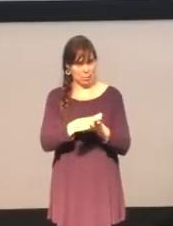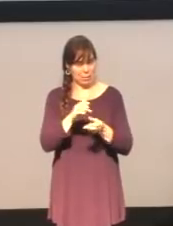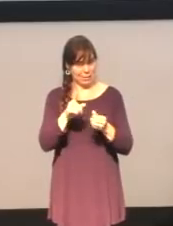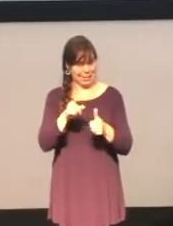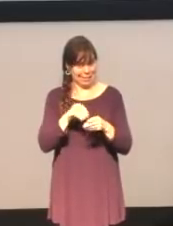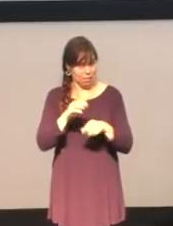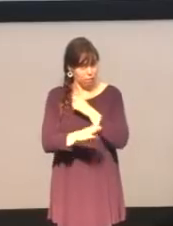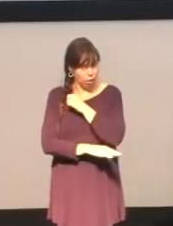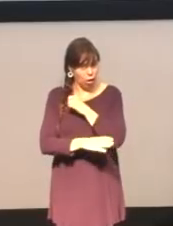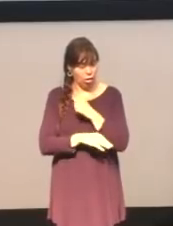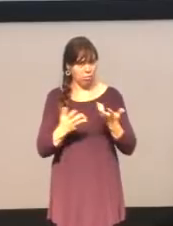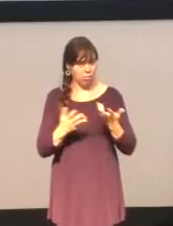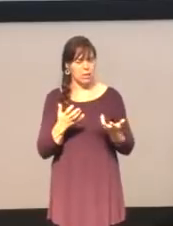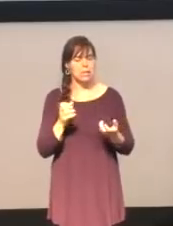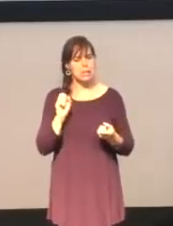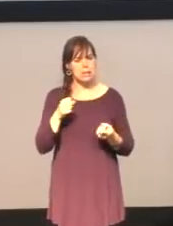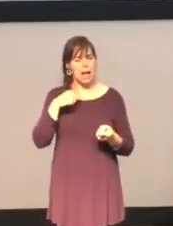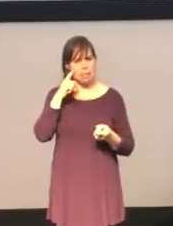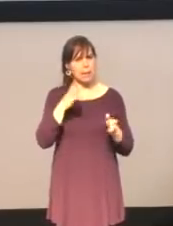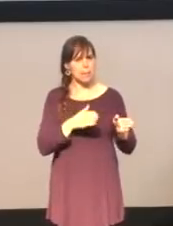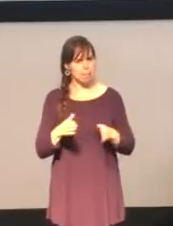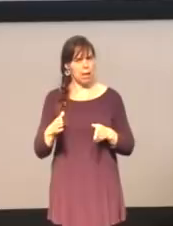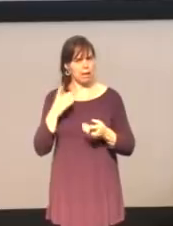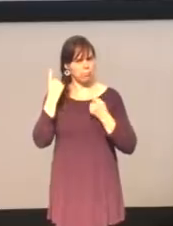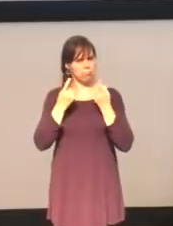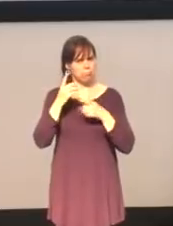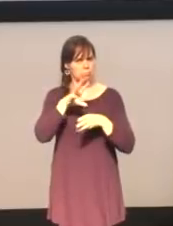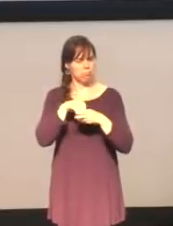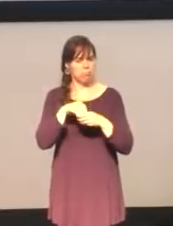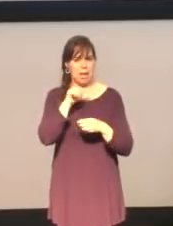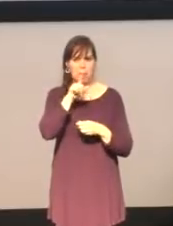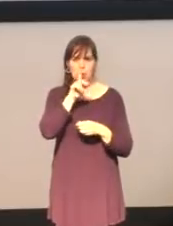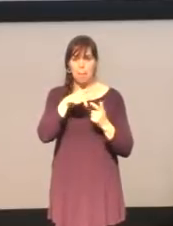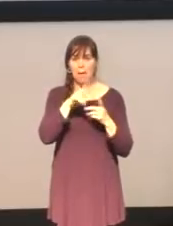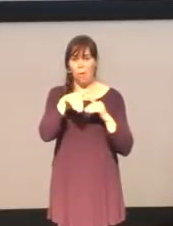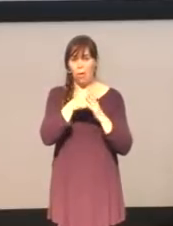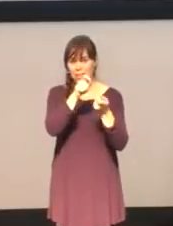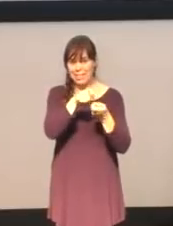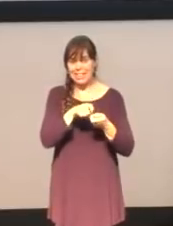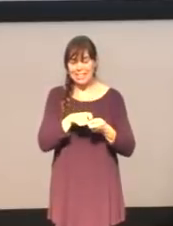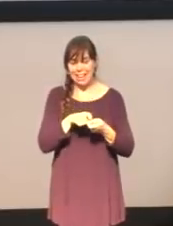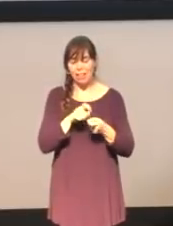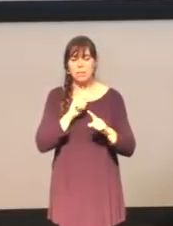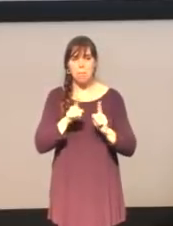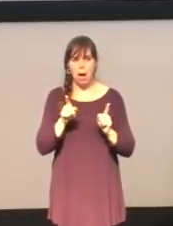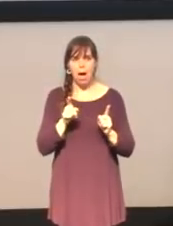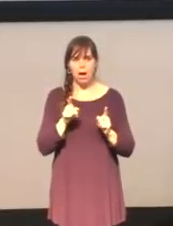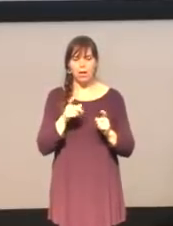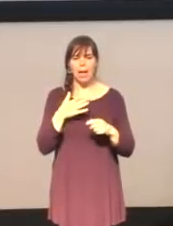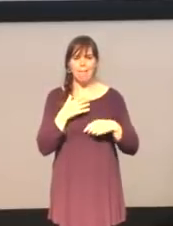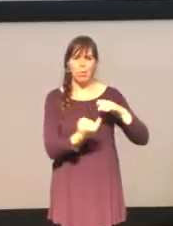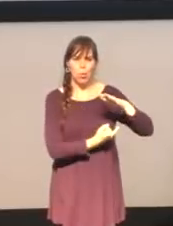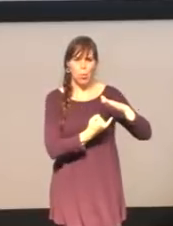it does. I think the plans, I don't know the details of the plans, but there is a